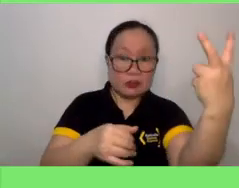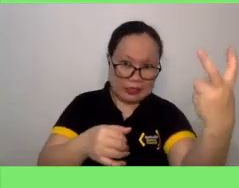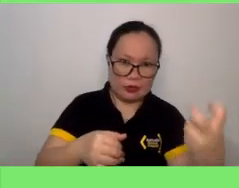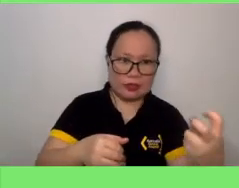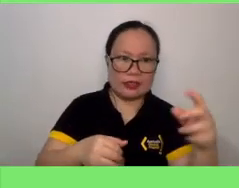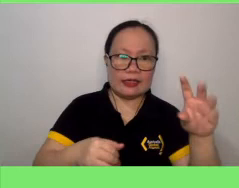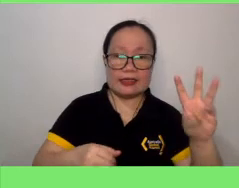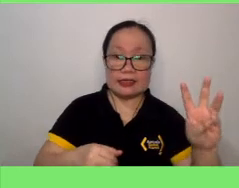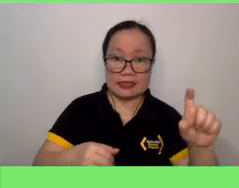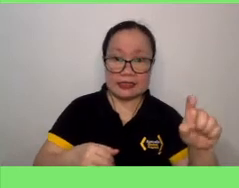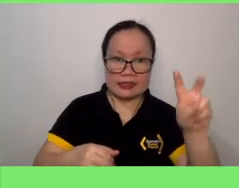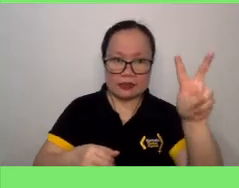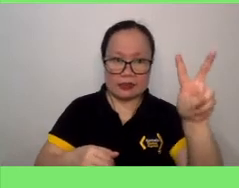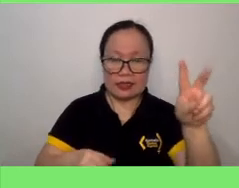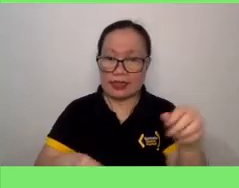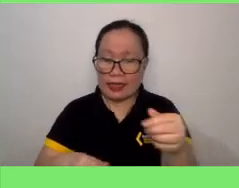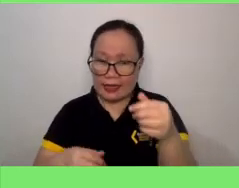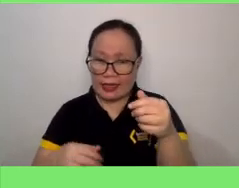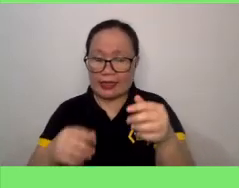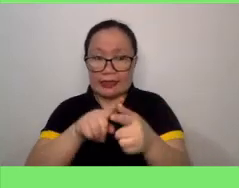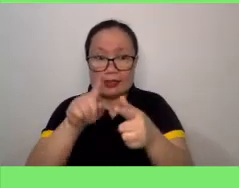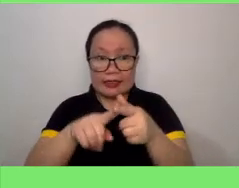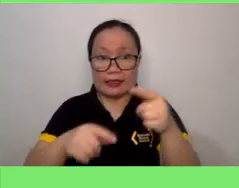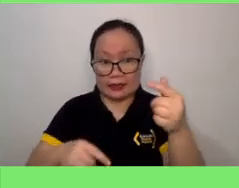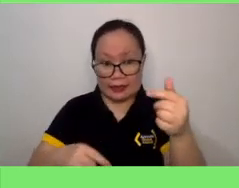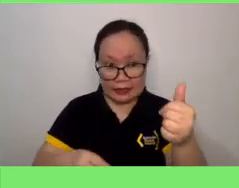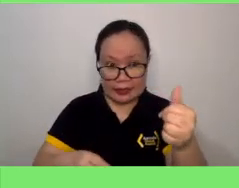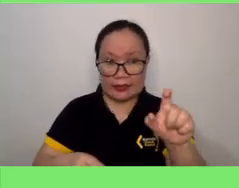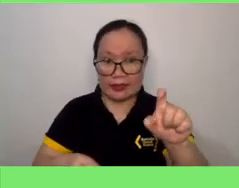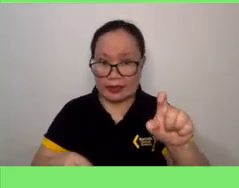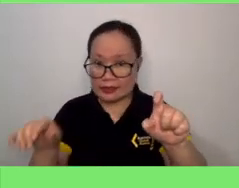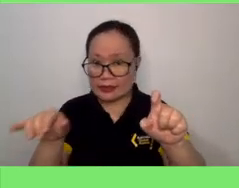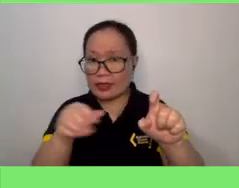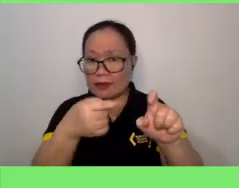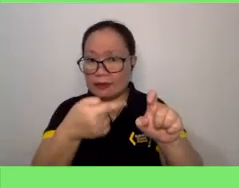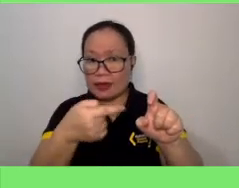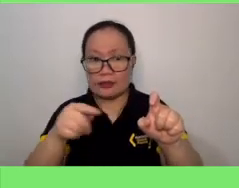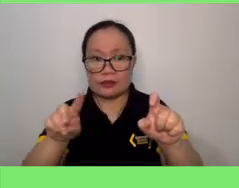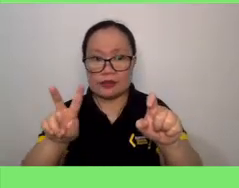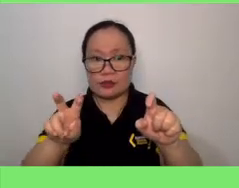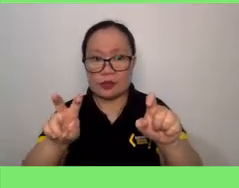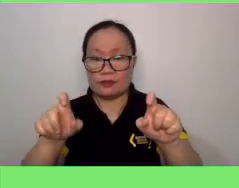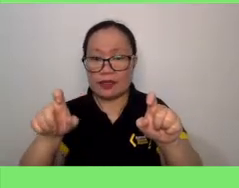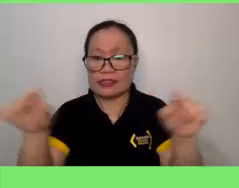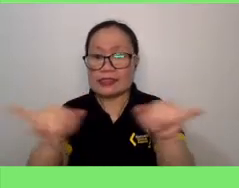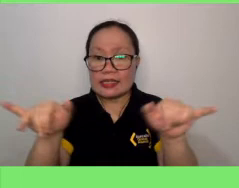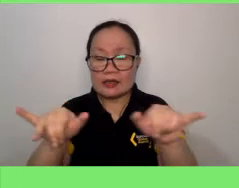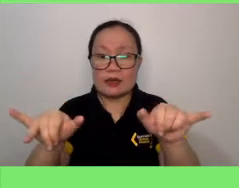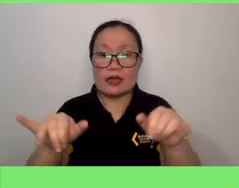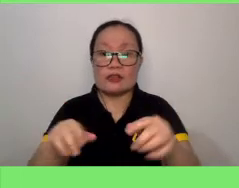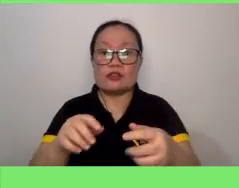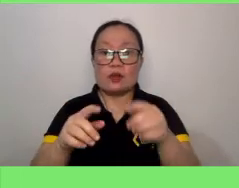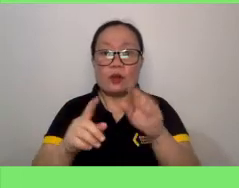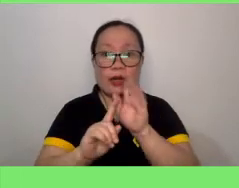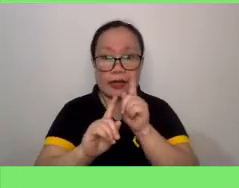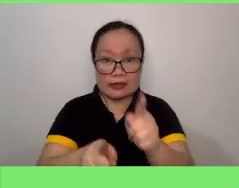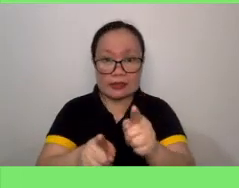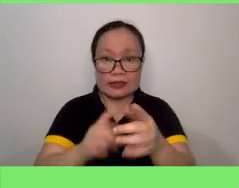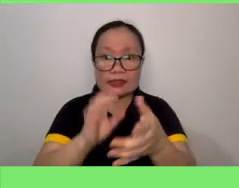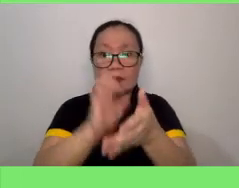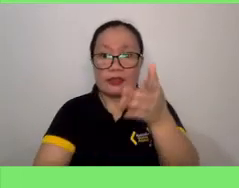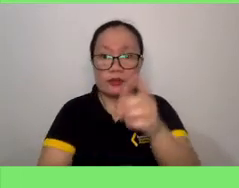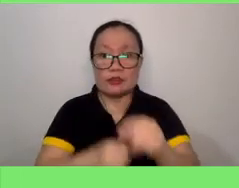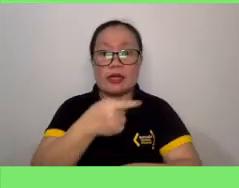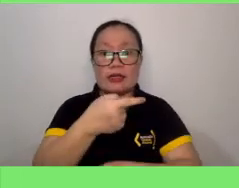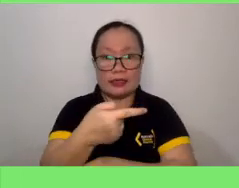squared. And then, 10x minus 12x. So, 10 minus 12, that is negative